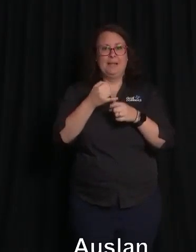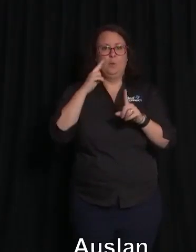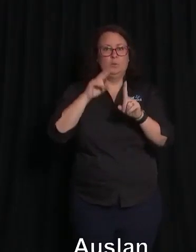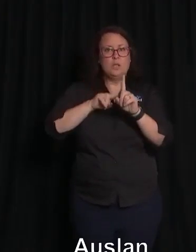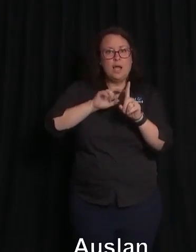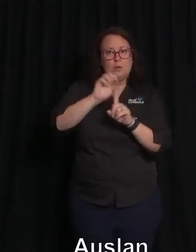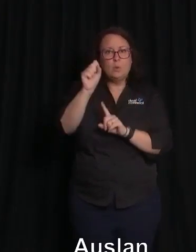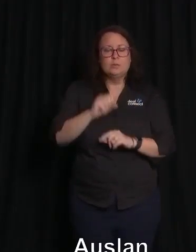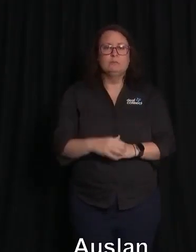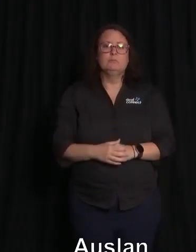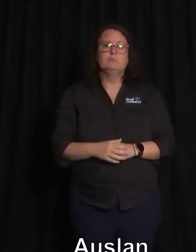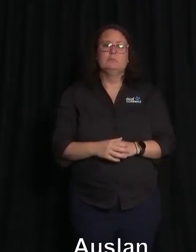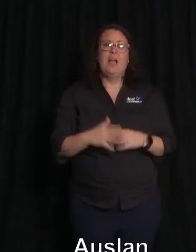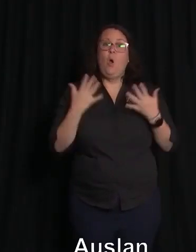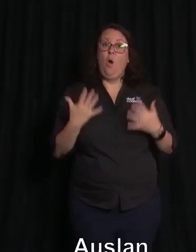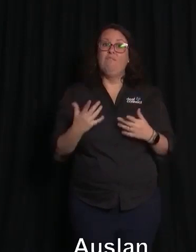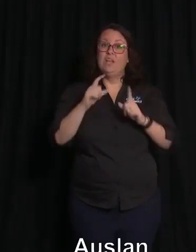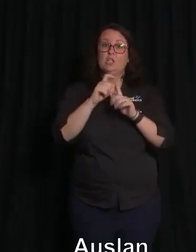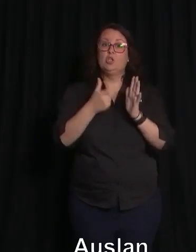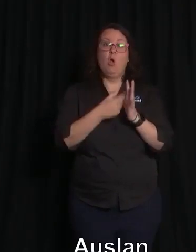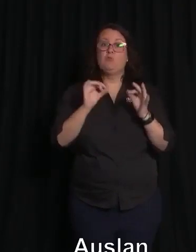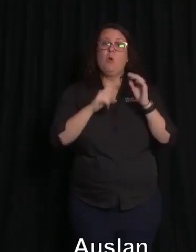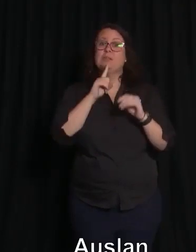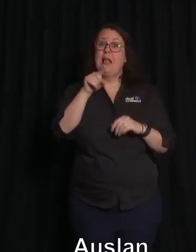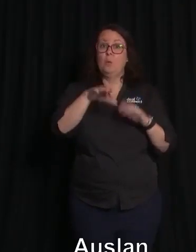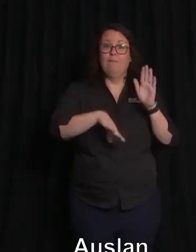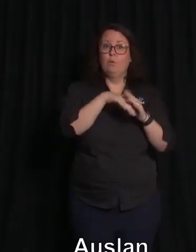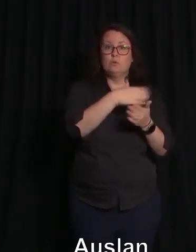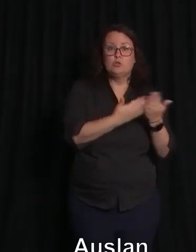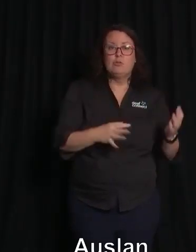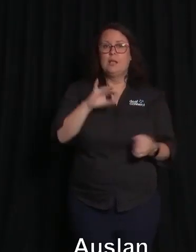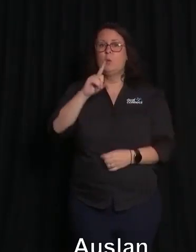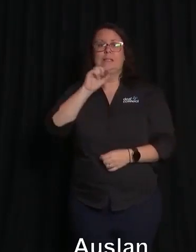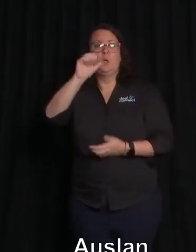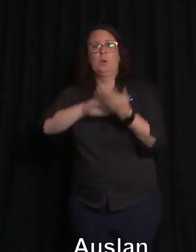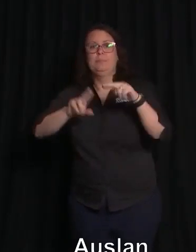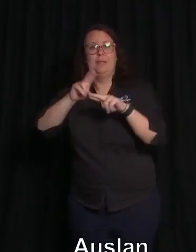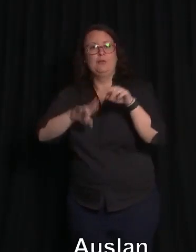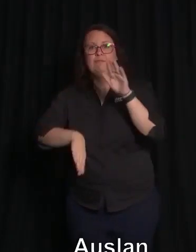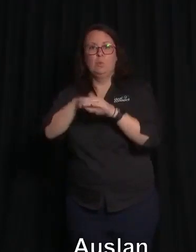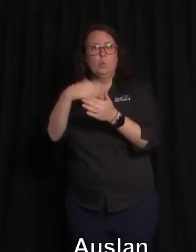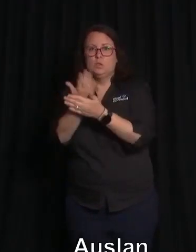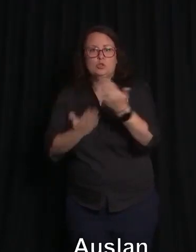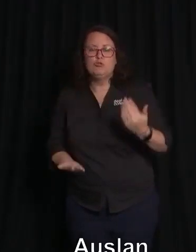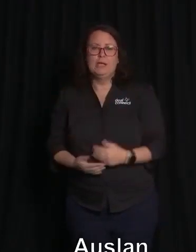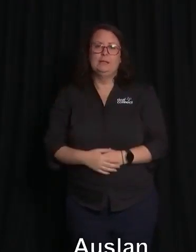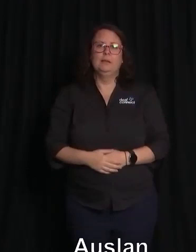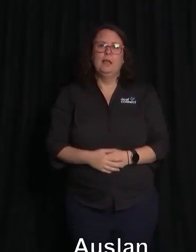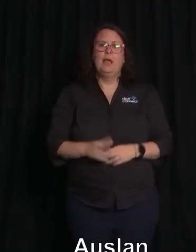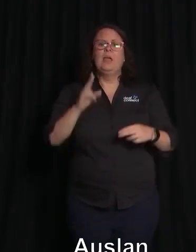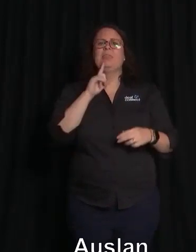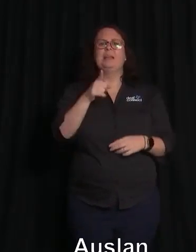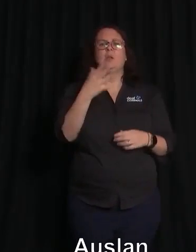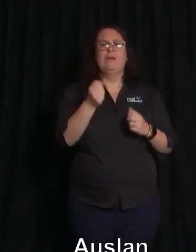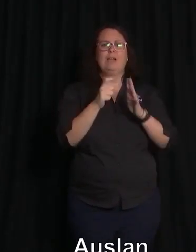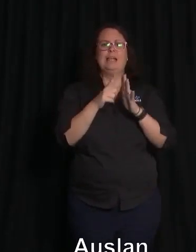oftentimes doctors are not honest to you or to your parents about your variation, right? They call it a